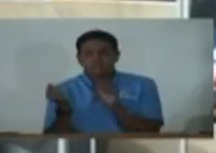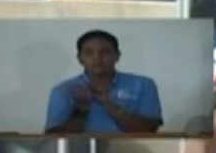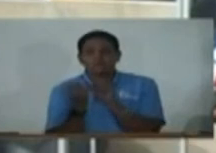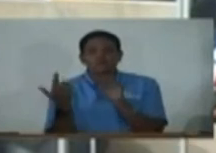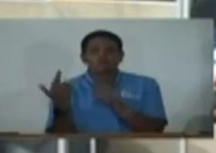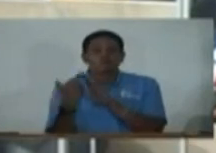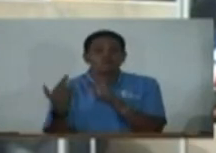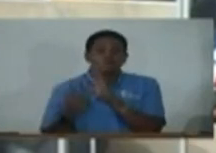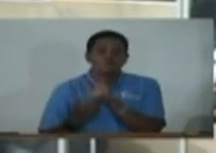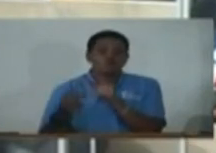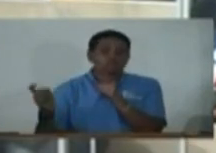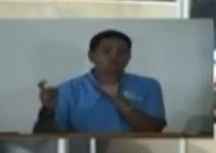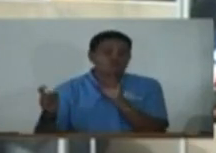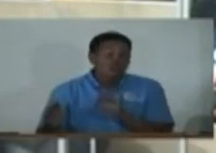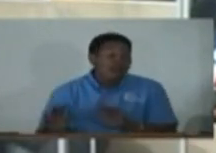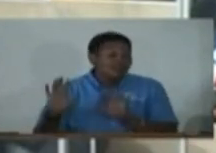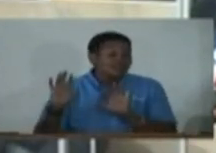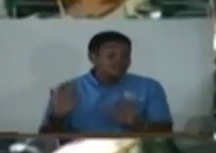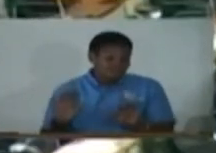and regulations.